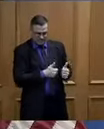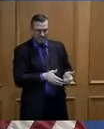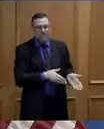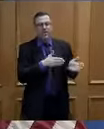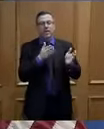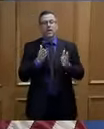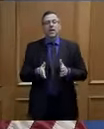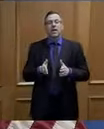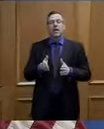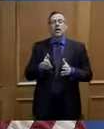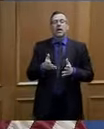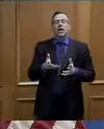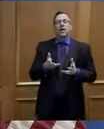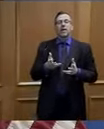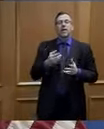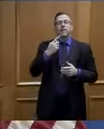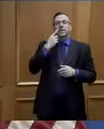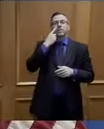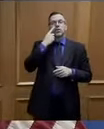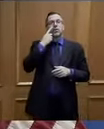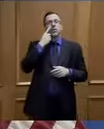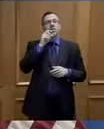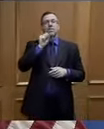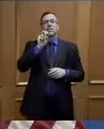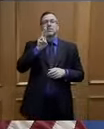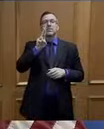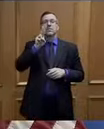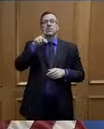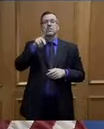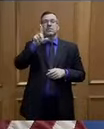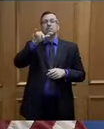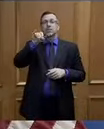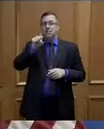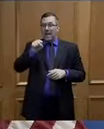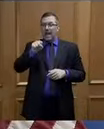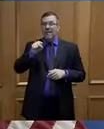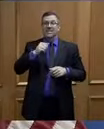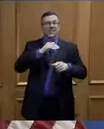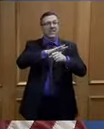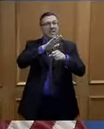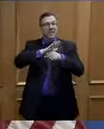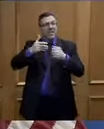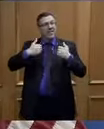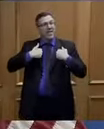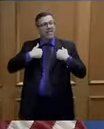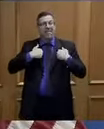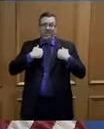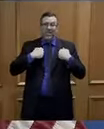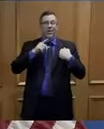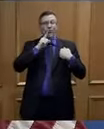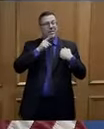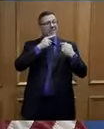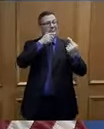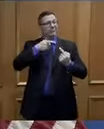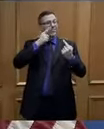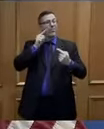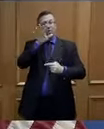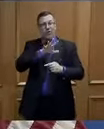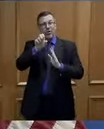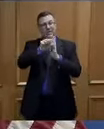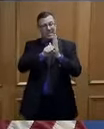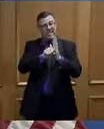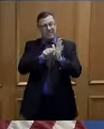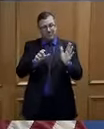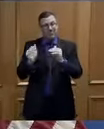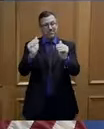chain, this issue is affecting every state equally. I shared with the governor yesterday that I spoke with my counterparts